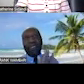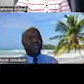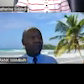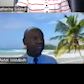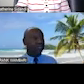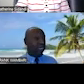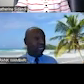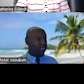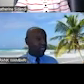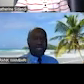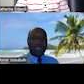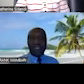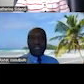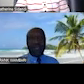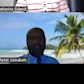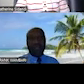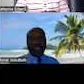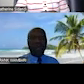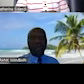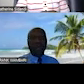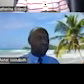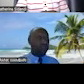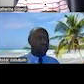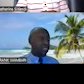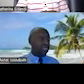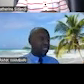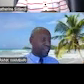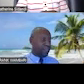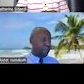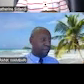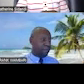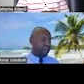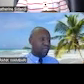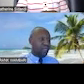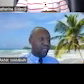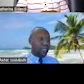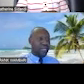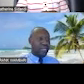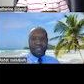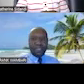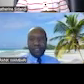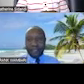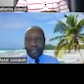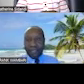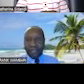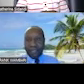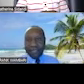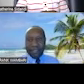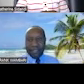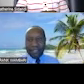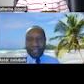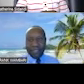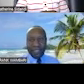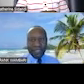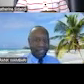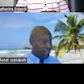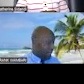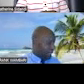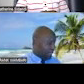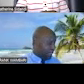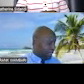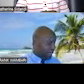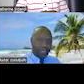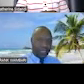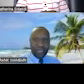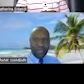in all his entire life, and the child is 25 years. Frank. Yeah. You know, I'm able to share from my